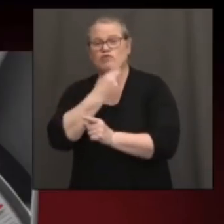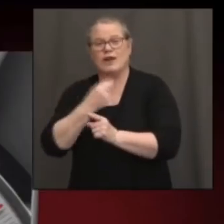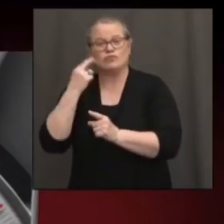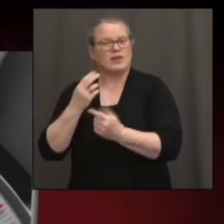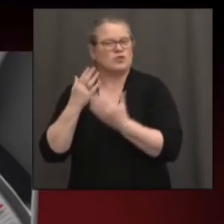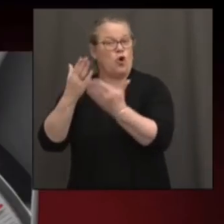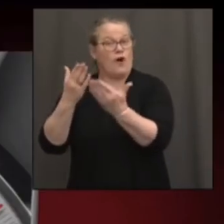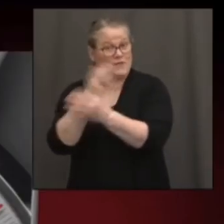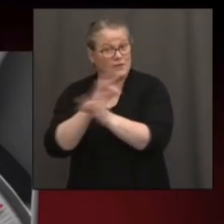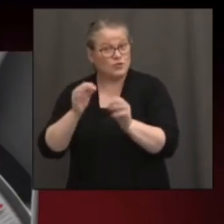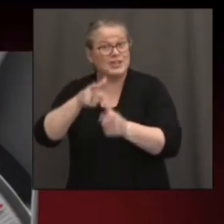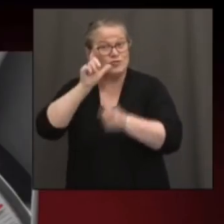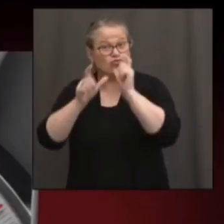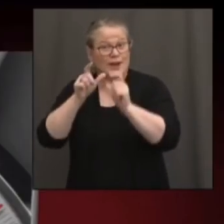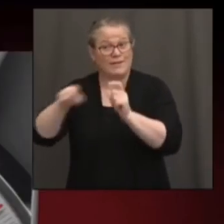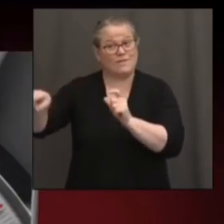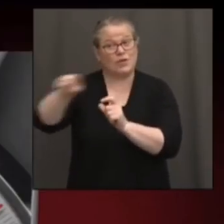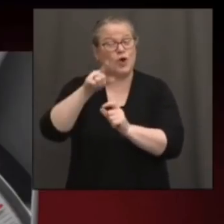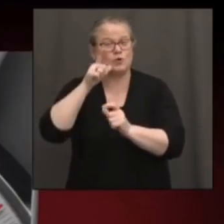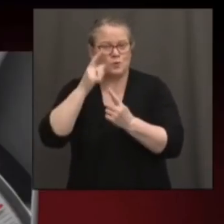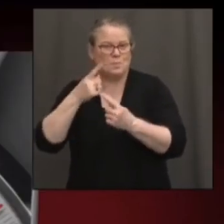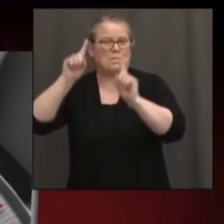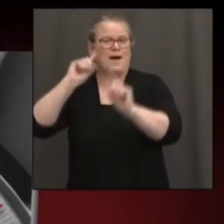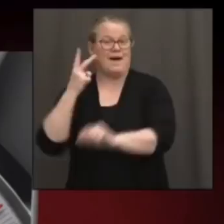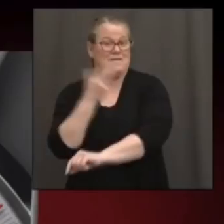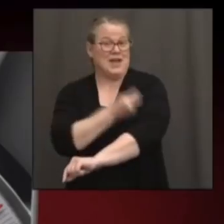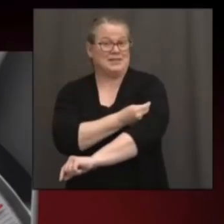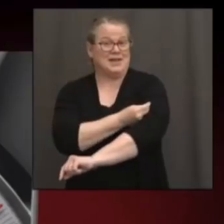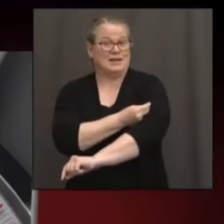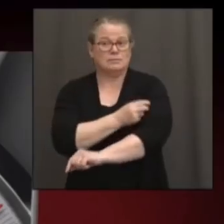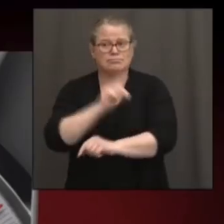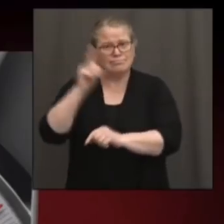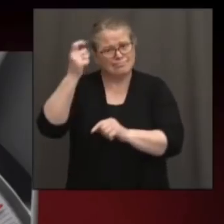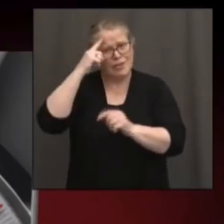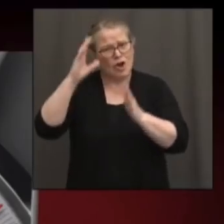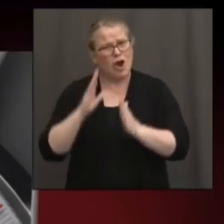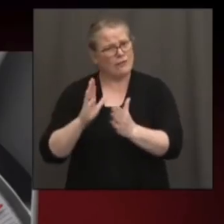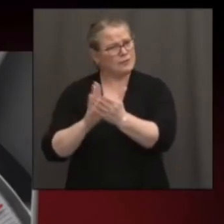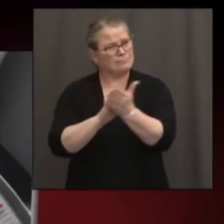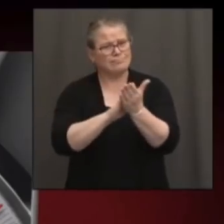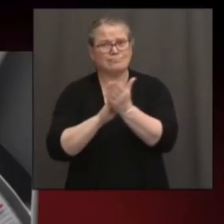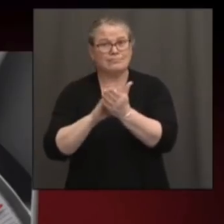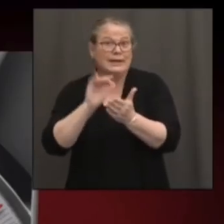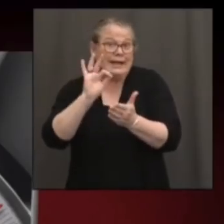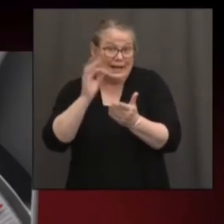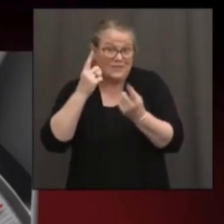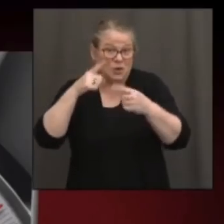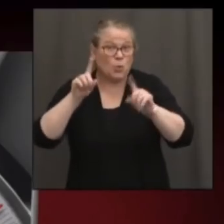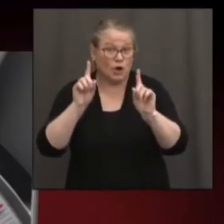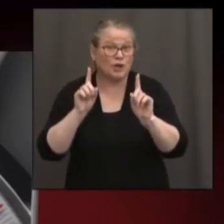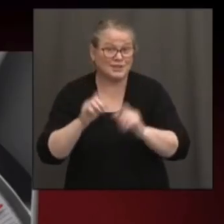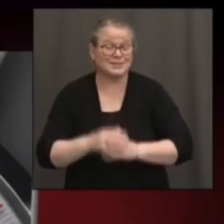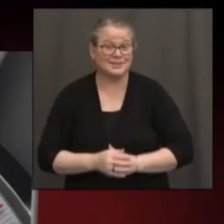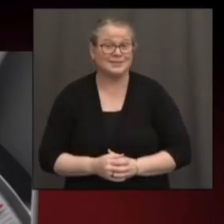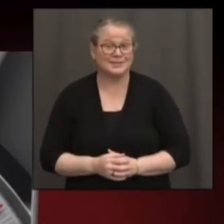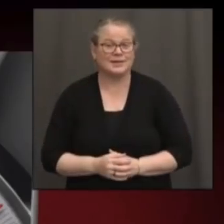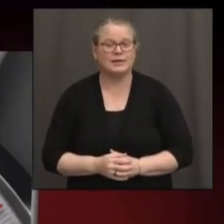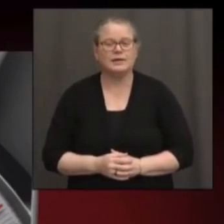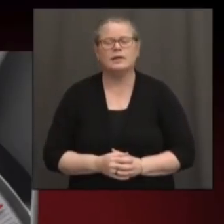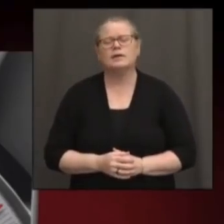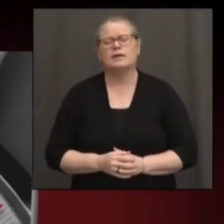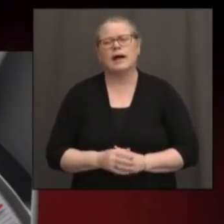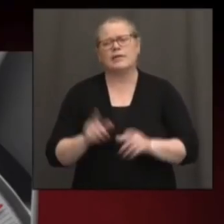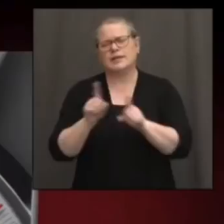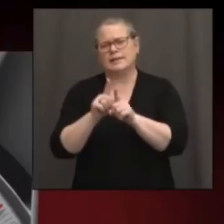free drink to the newly vaccinated. Good for the governors if it works. But it gives one pause to